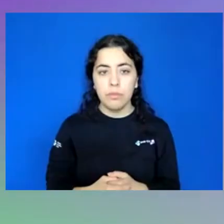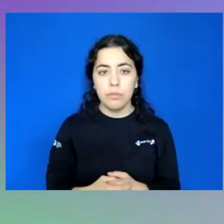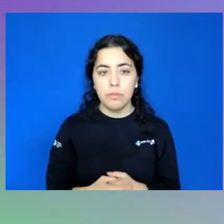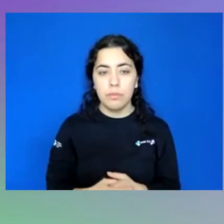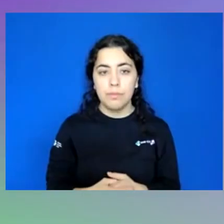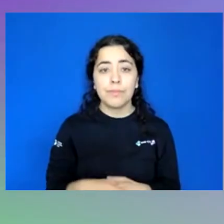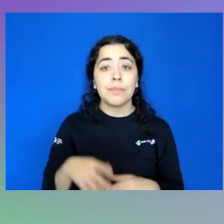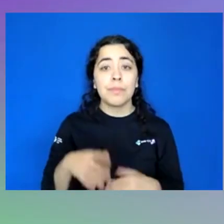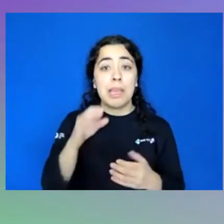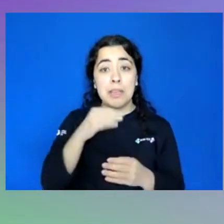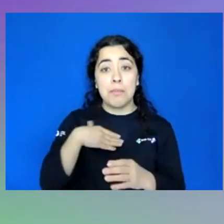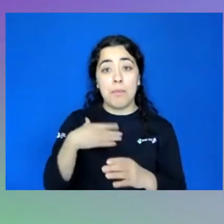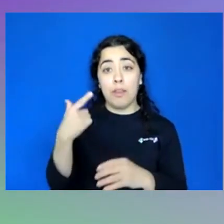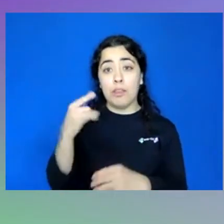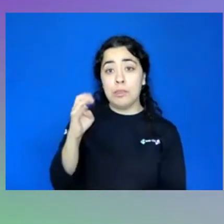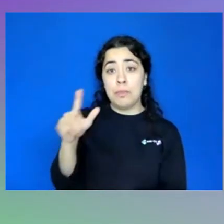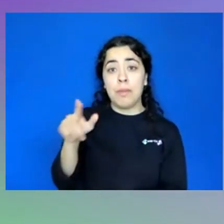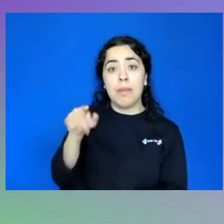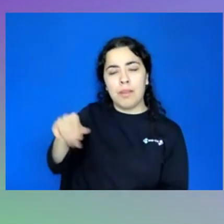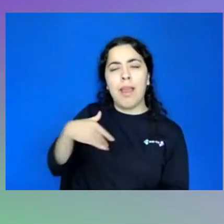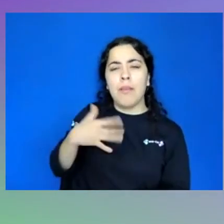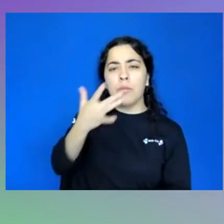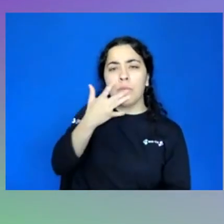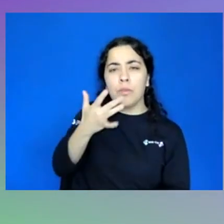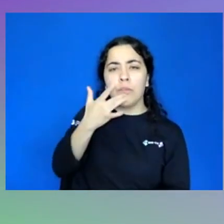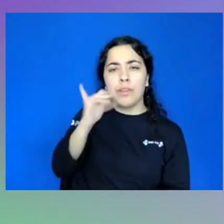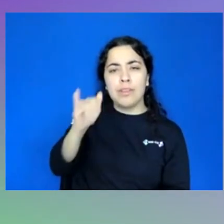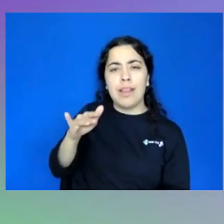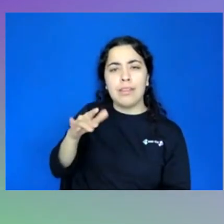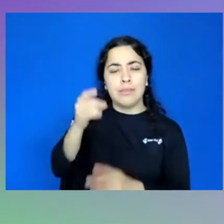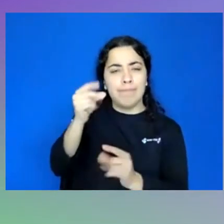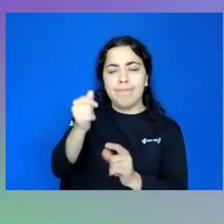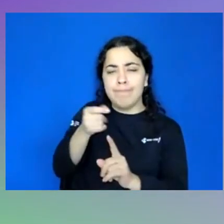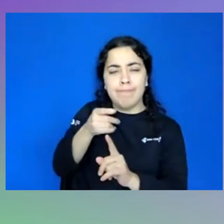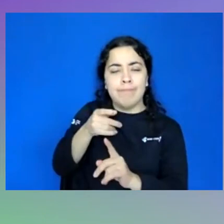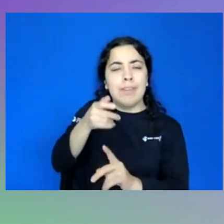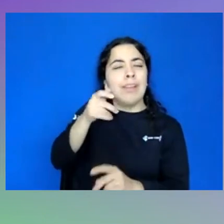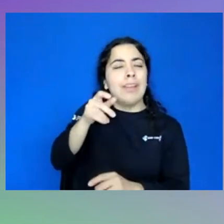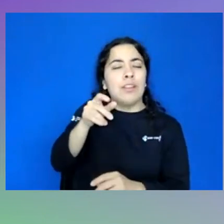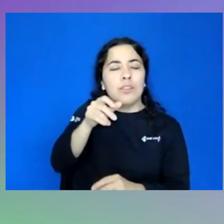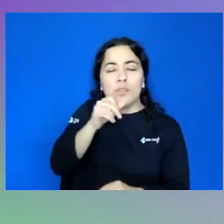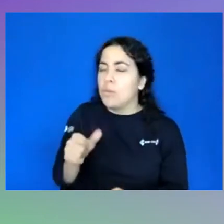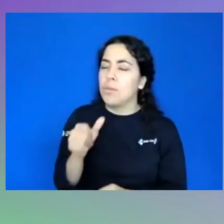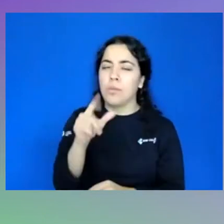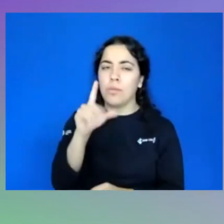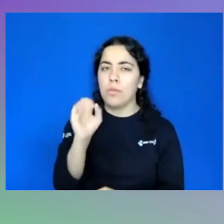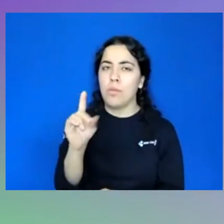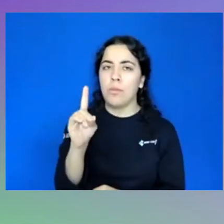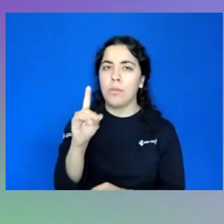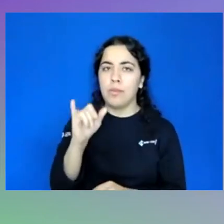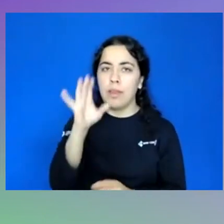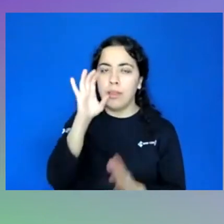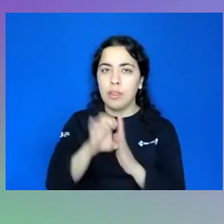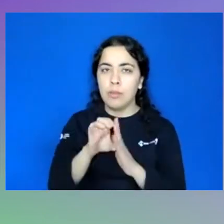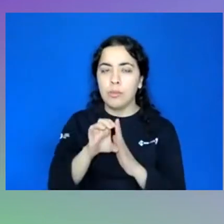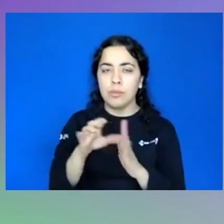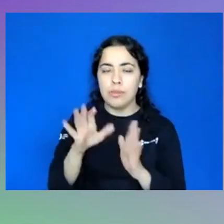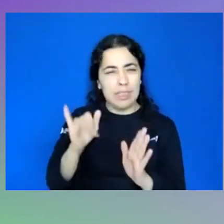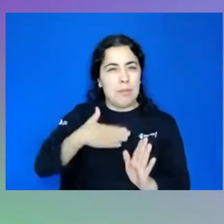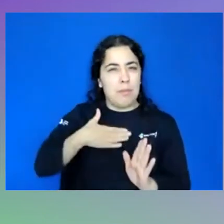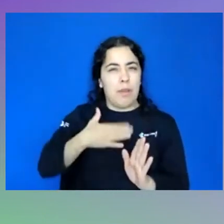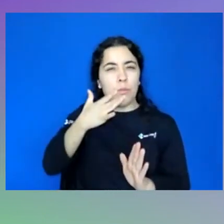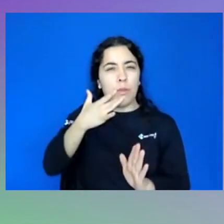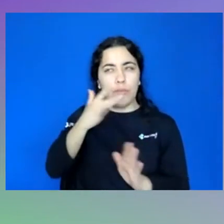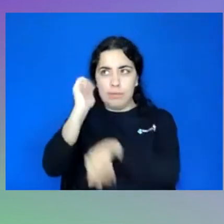as a preference, which is the default that you don't load images. And that could be just